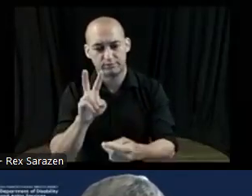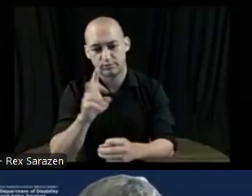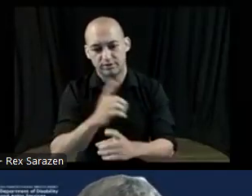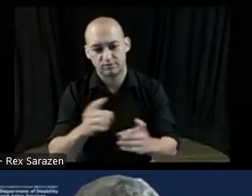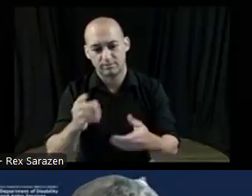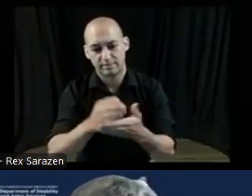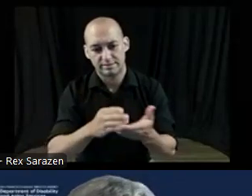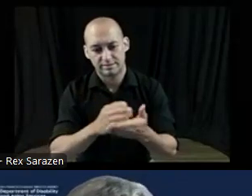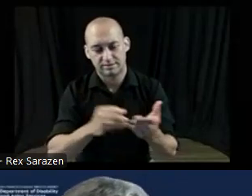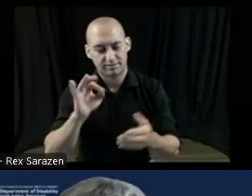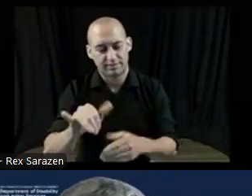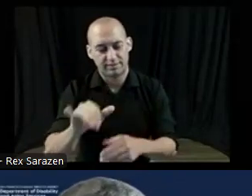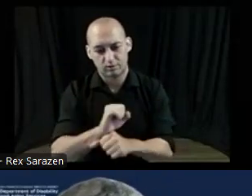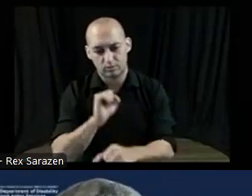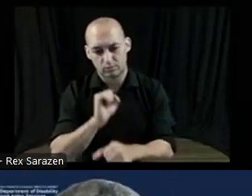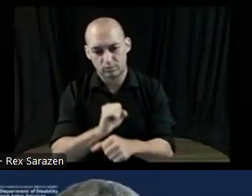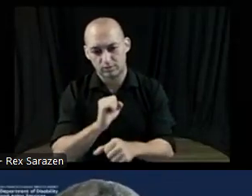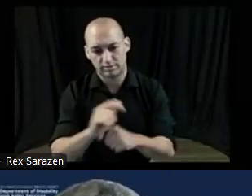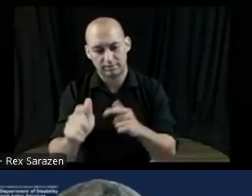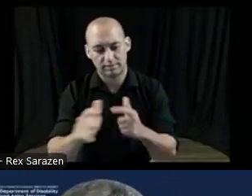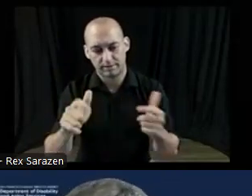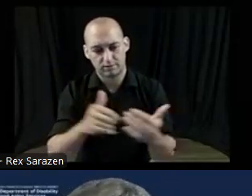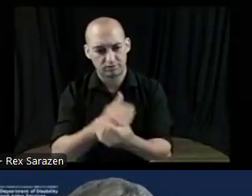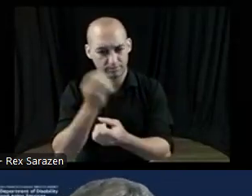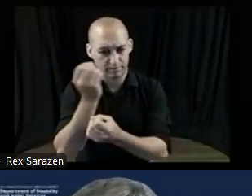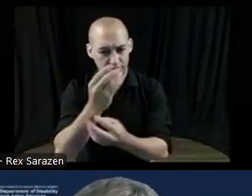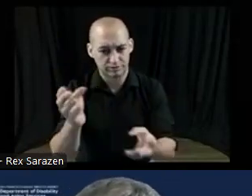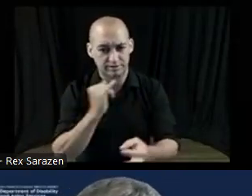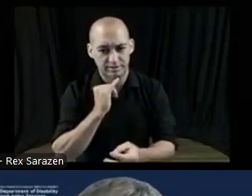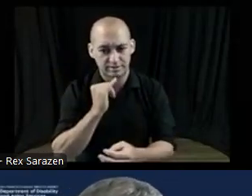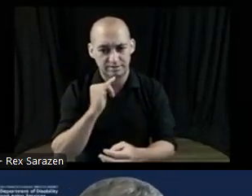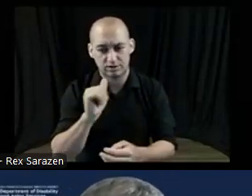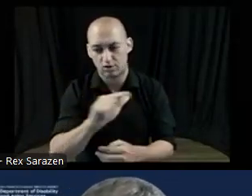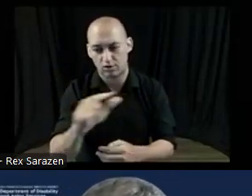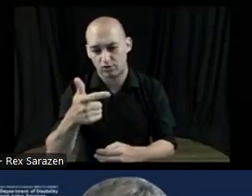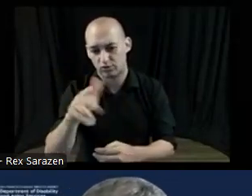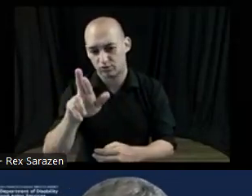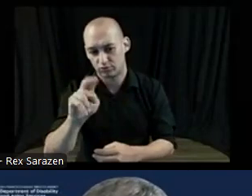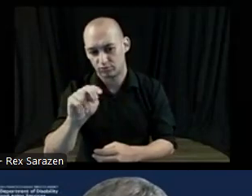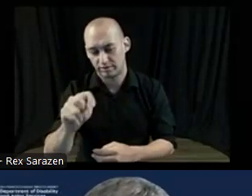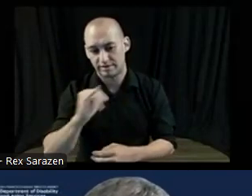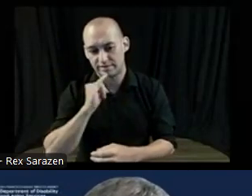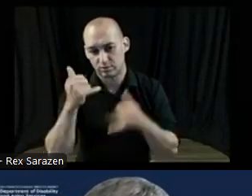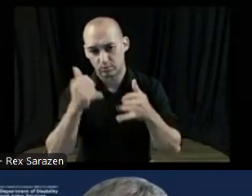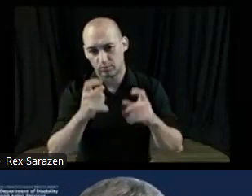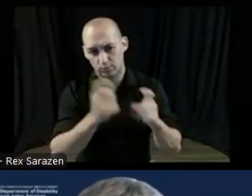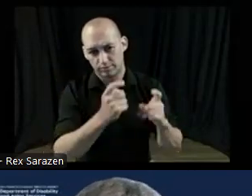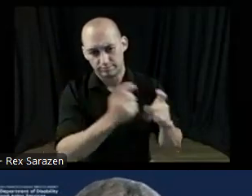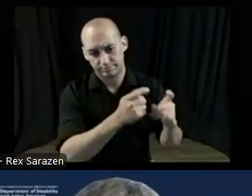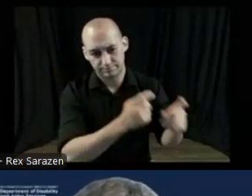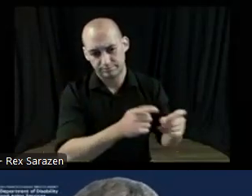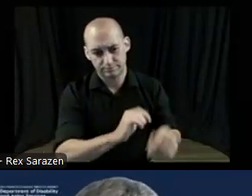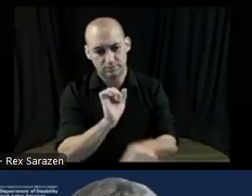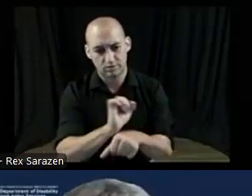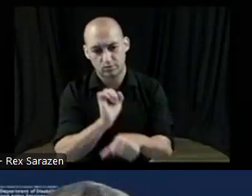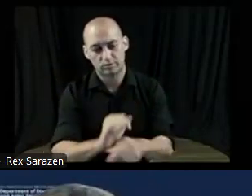this work. And so the big updates is that all of the grants have been awarded and the work has begun